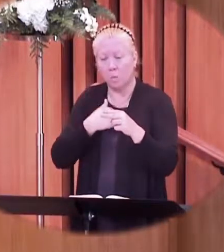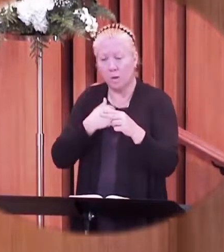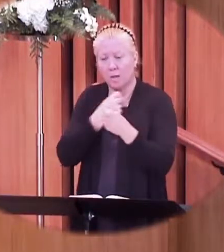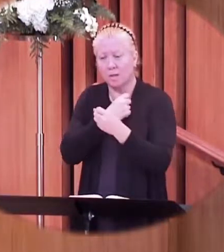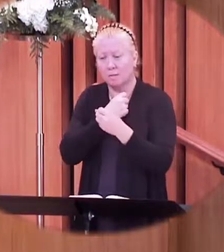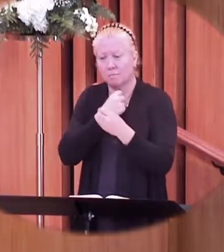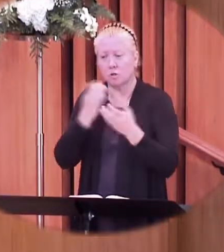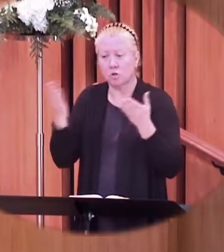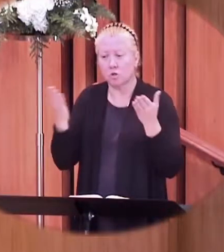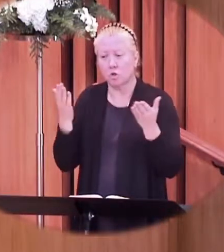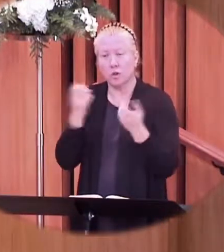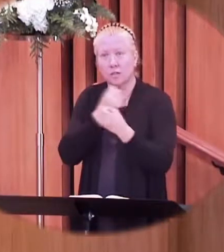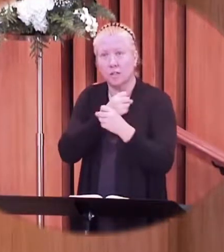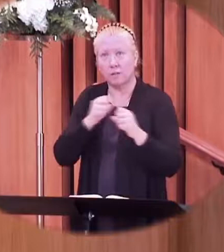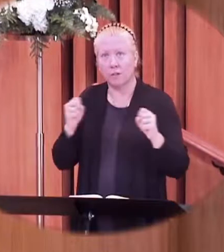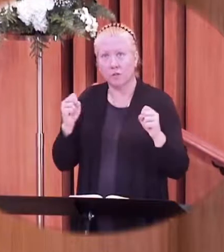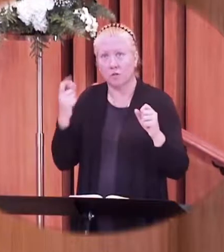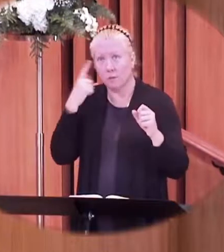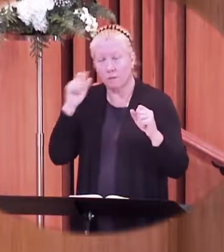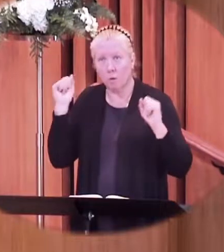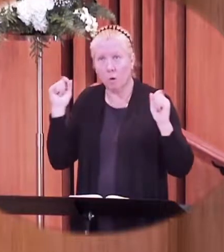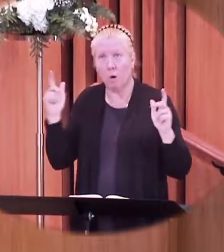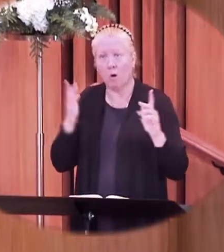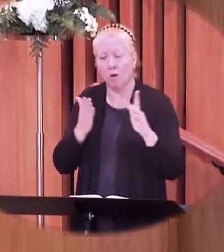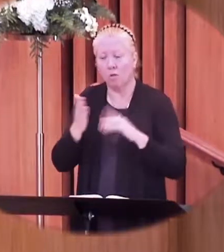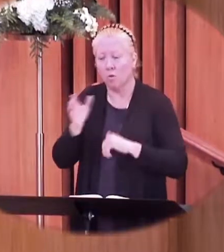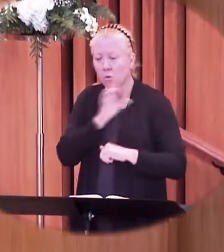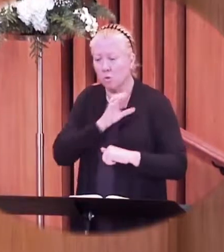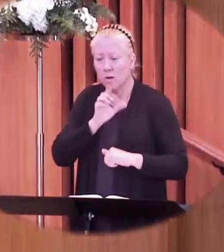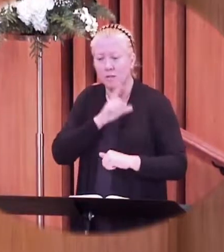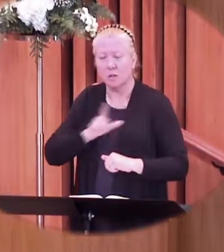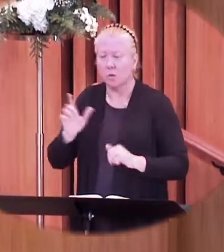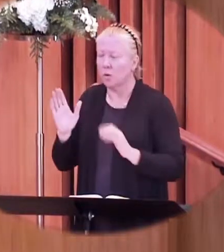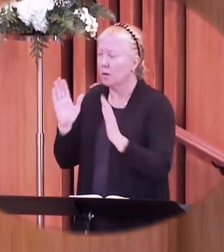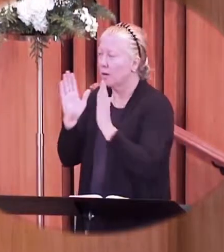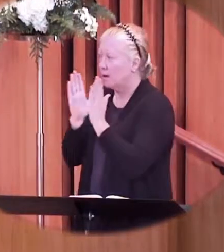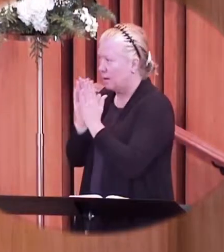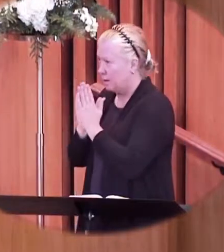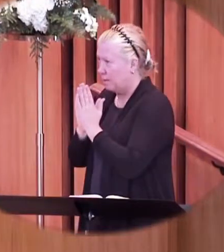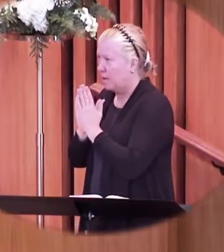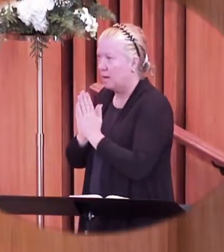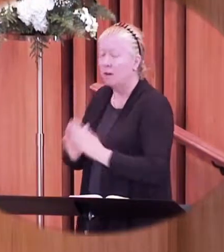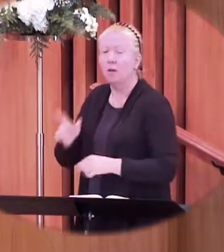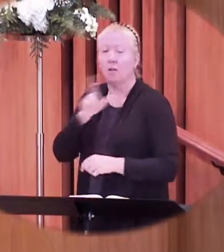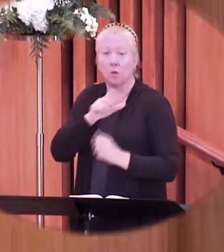all through Christ our Lord. Amen. The Lord be with you.